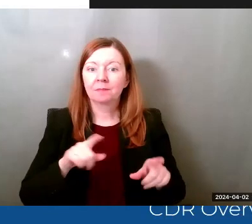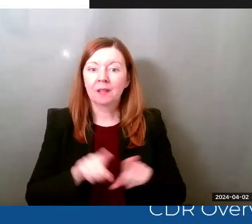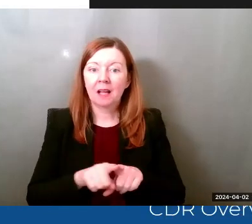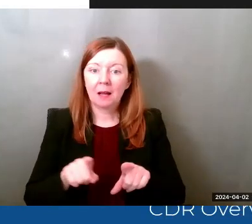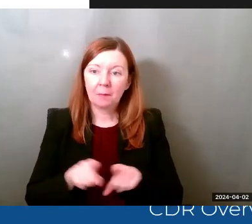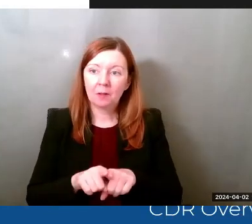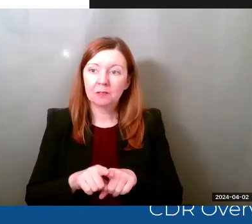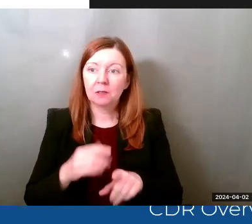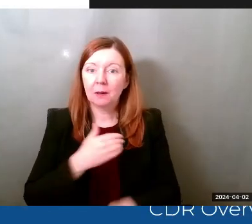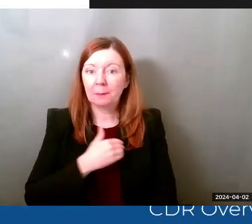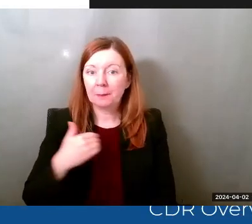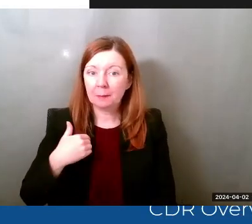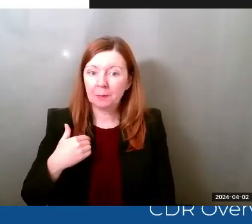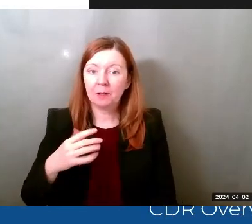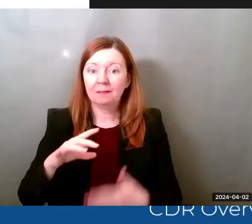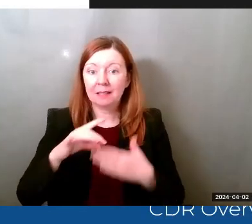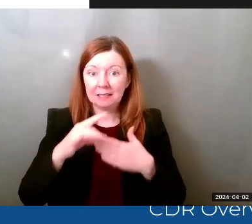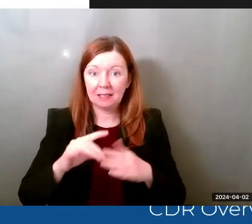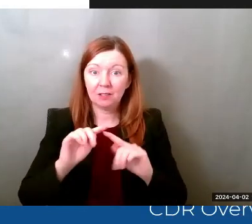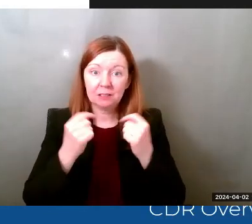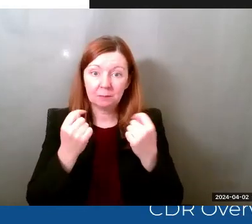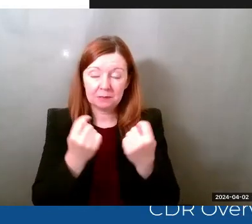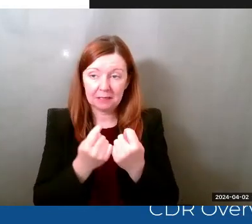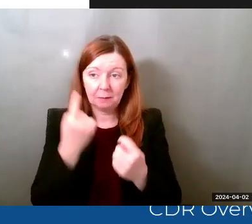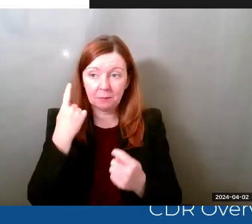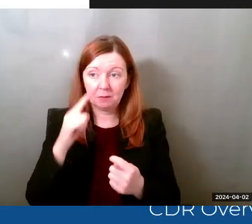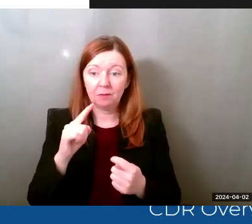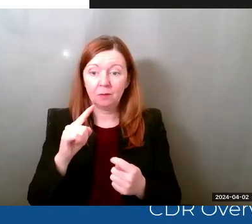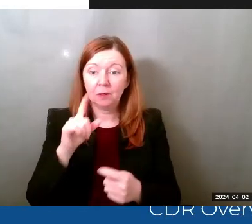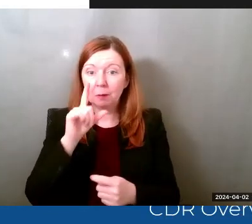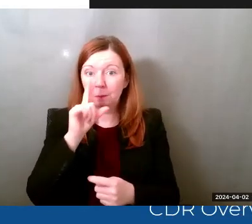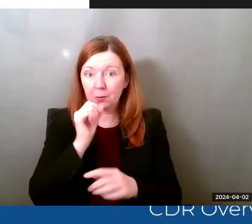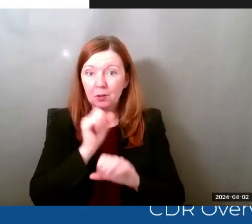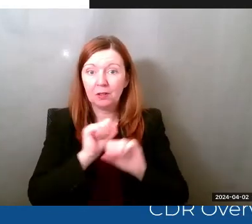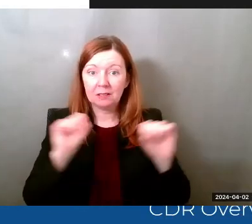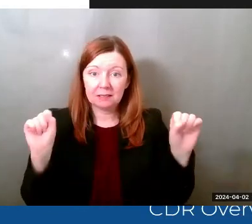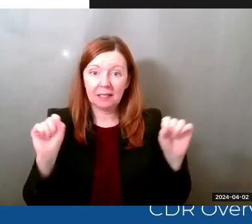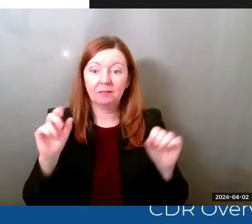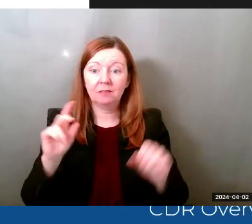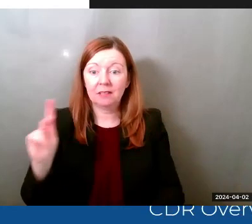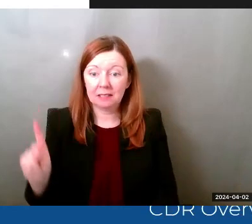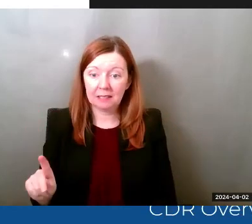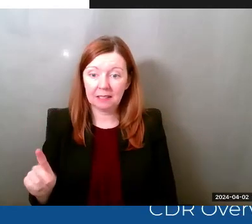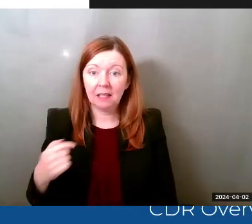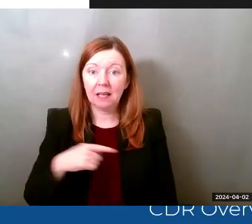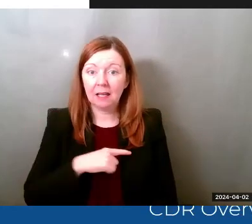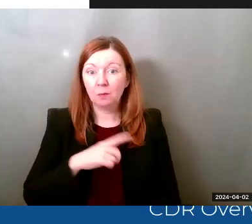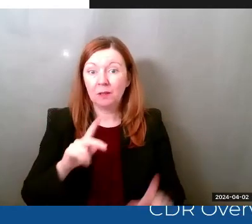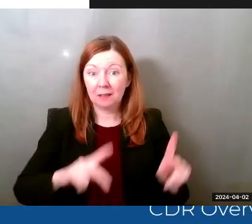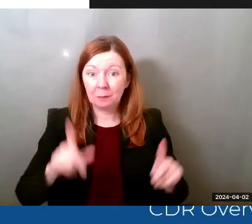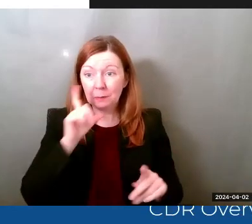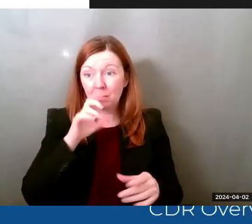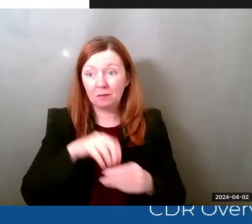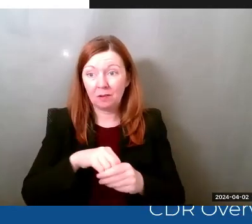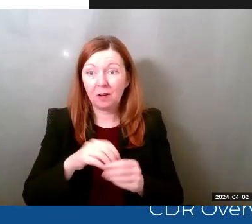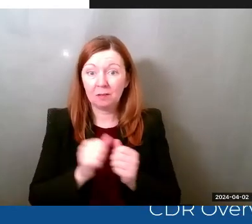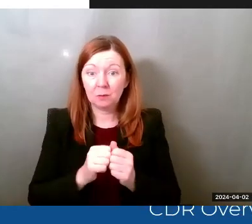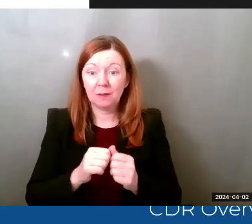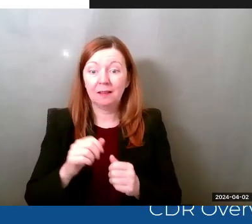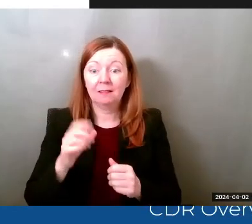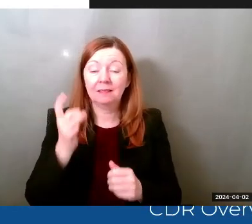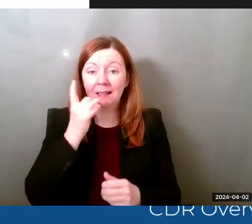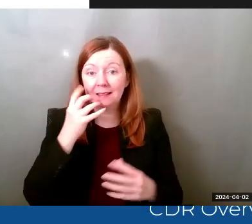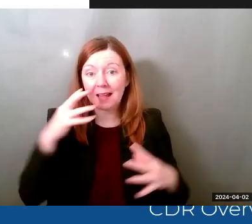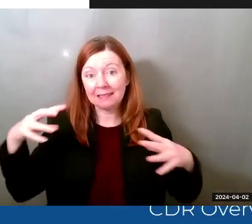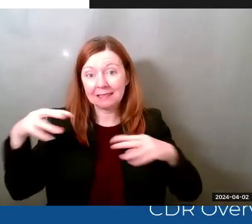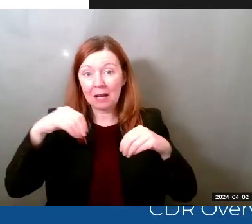a member of the leadership team for Bird Safe Philly. And we're the ones that are involved with the Lights Out